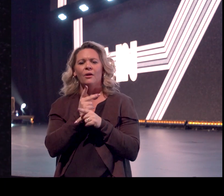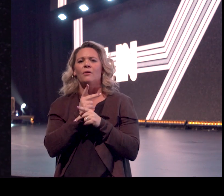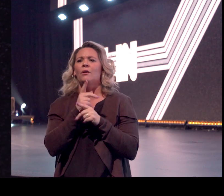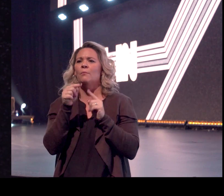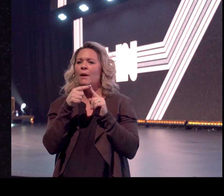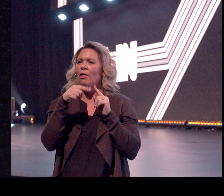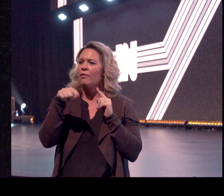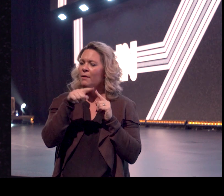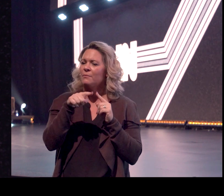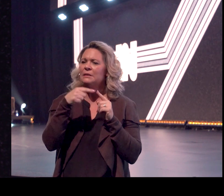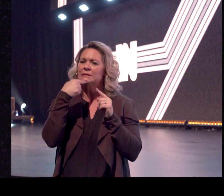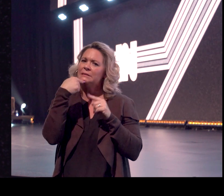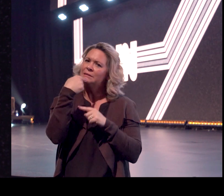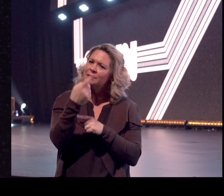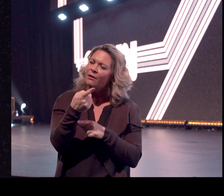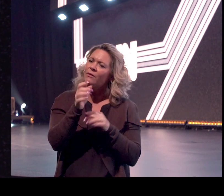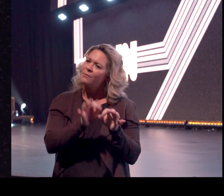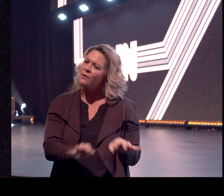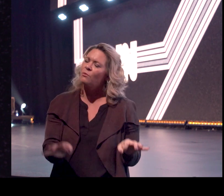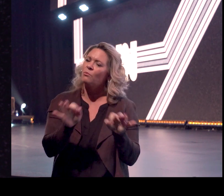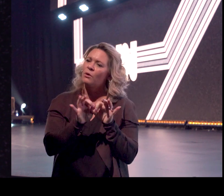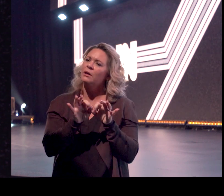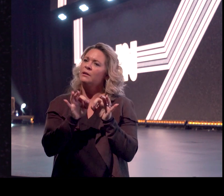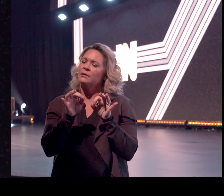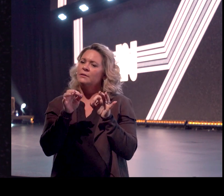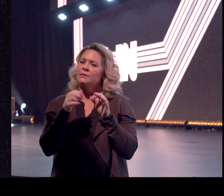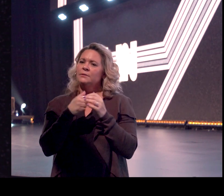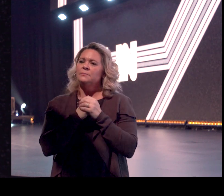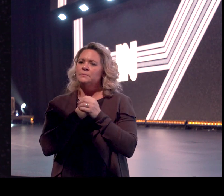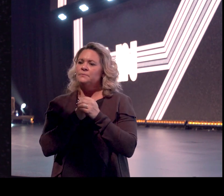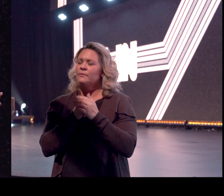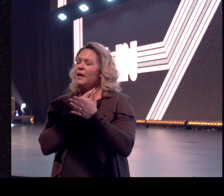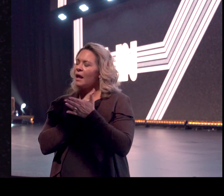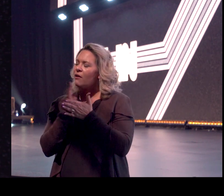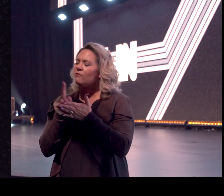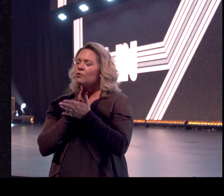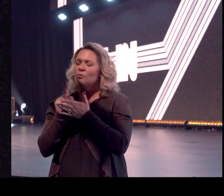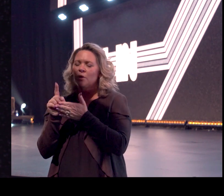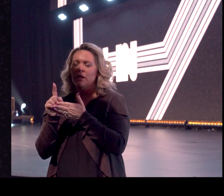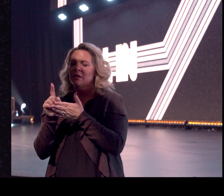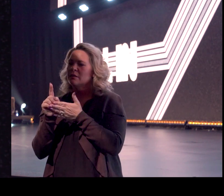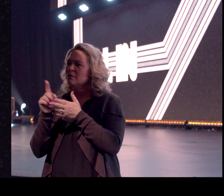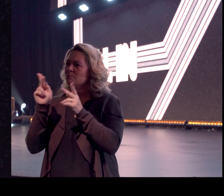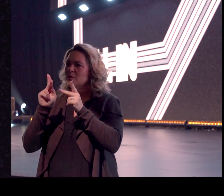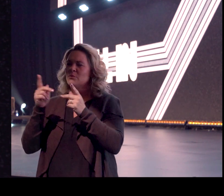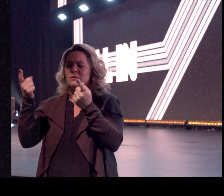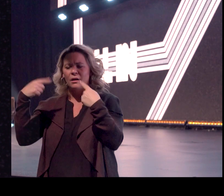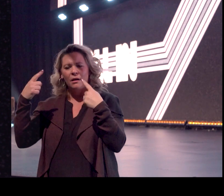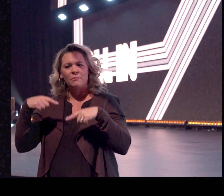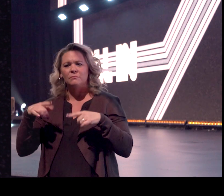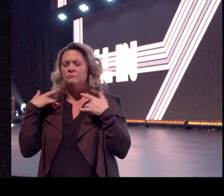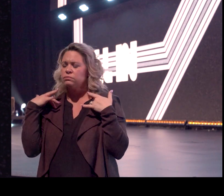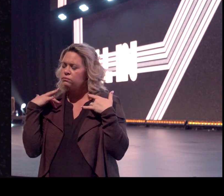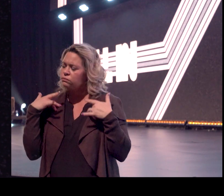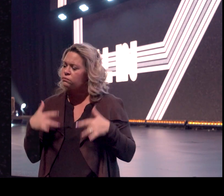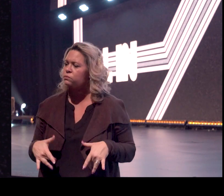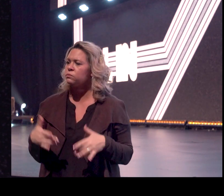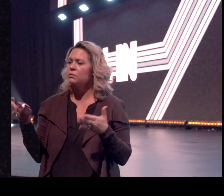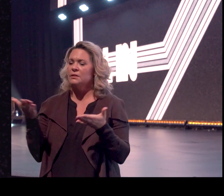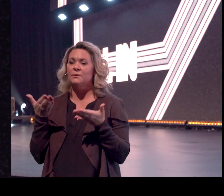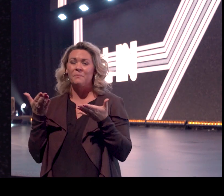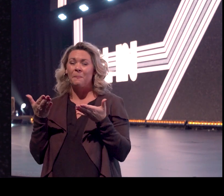care. Tell them they matter. There's people every week that step on our campuses. They're in a darkness. They're in a